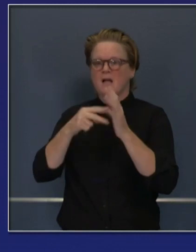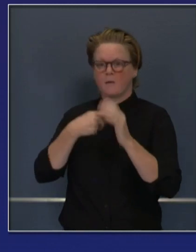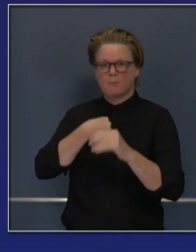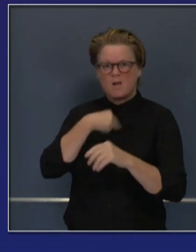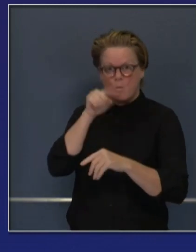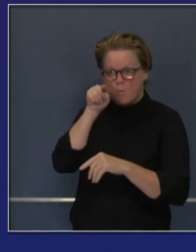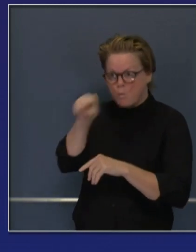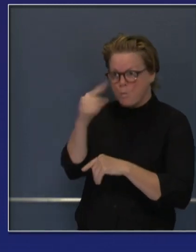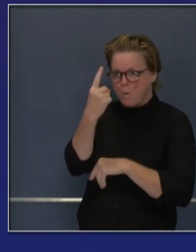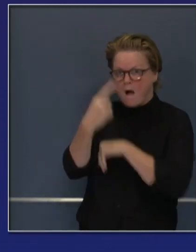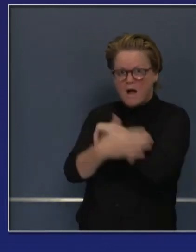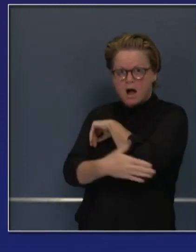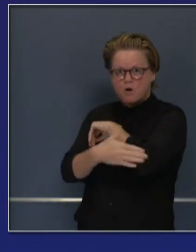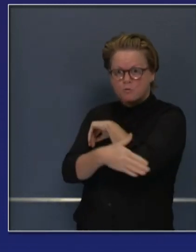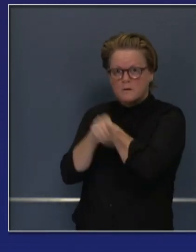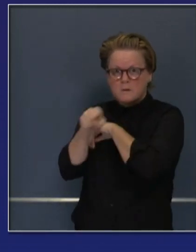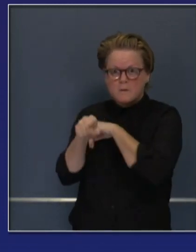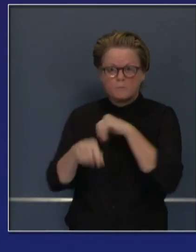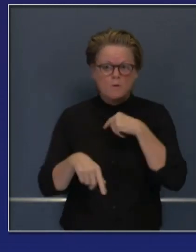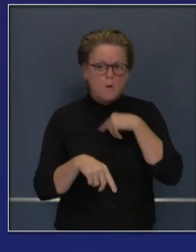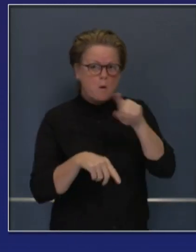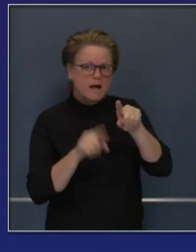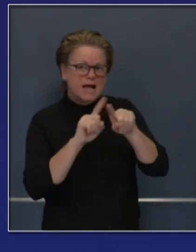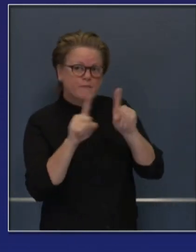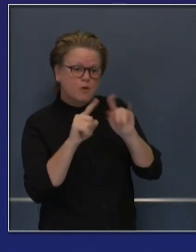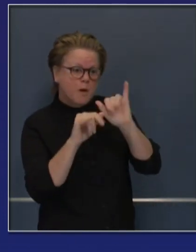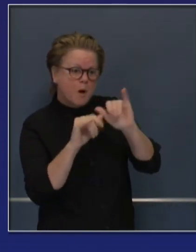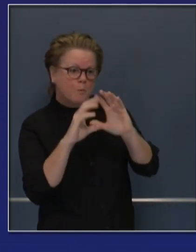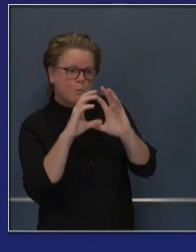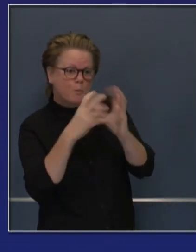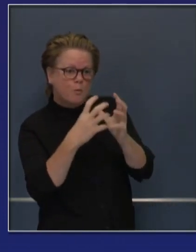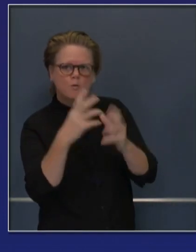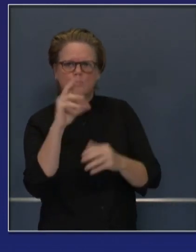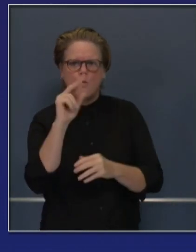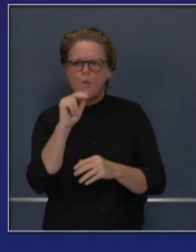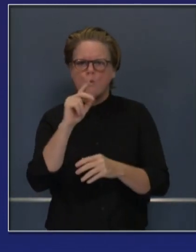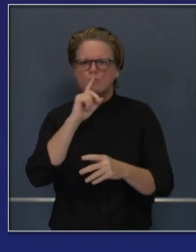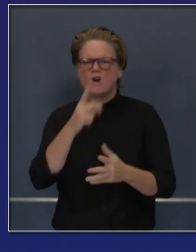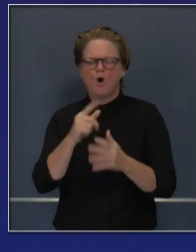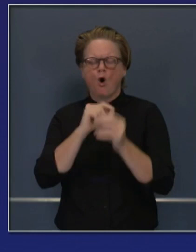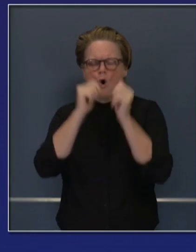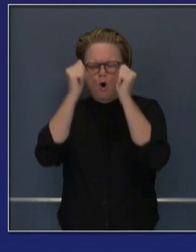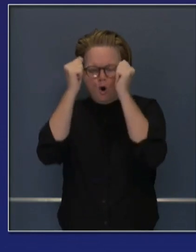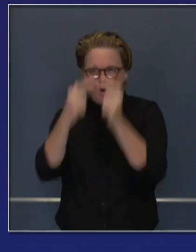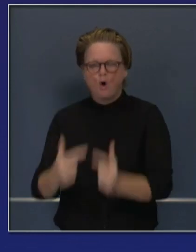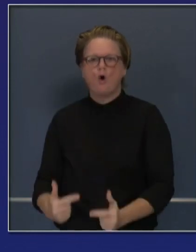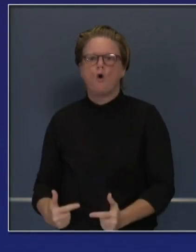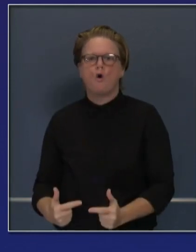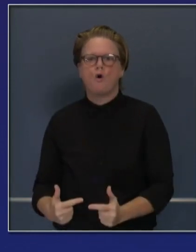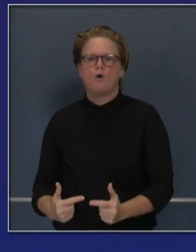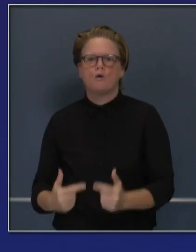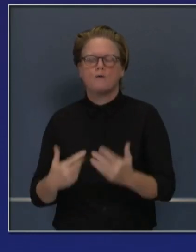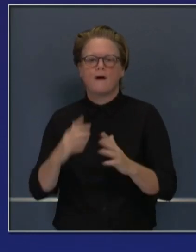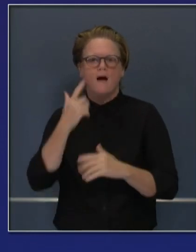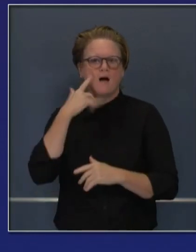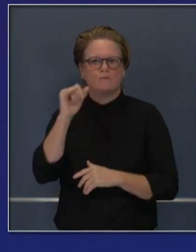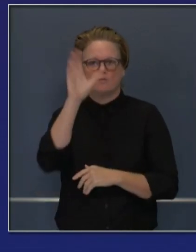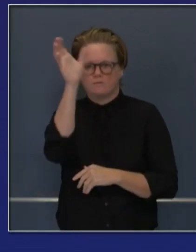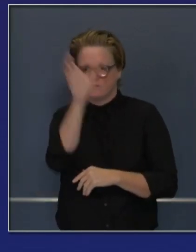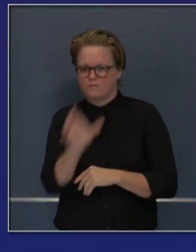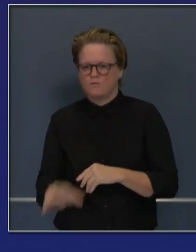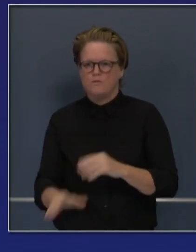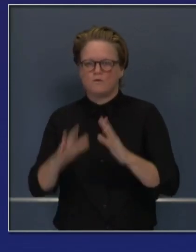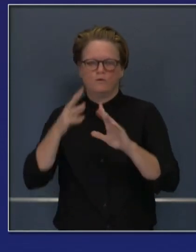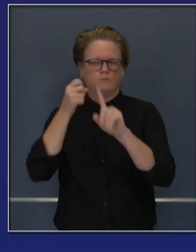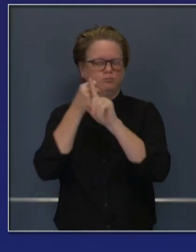are seeing community spread broadly now throughout the state of California. As a consequence, we want to